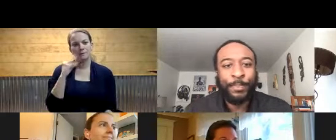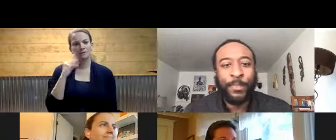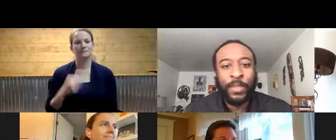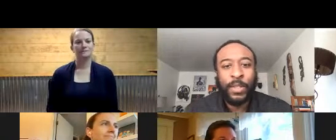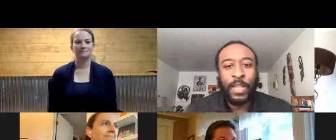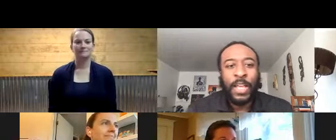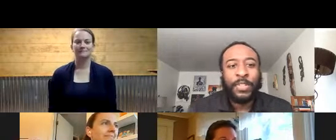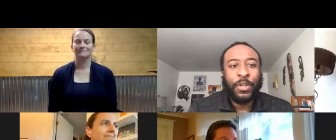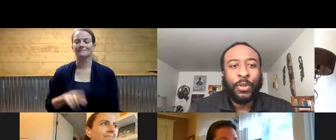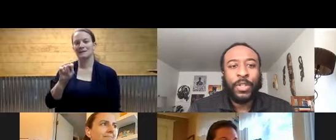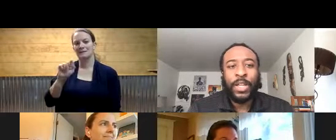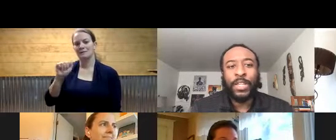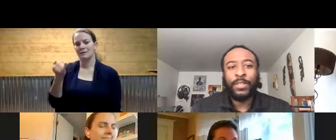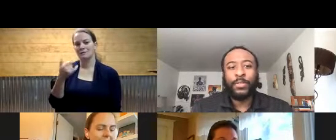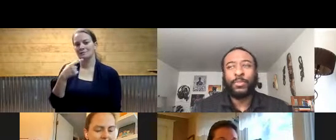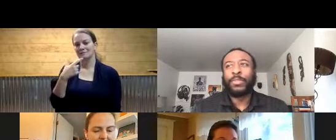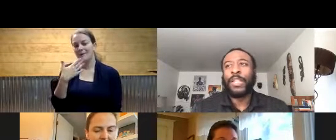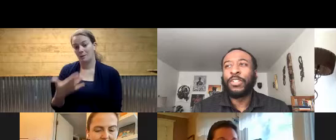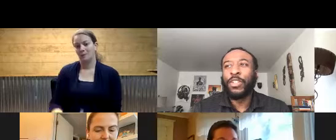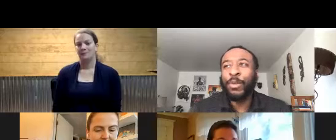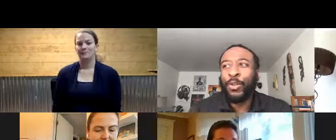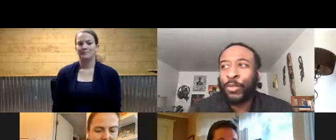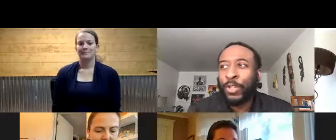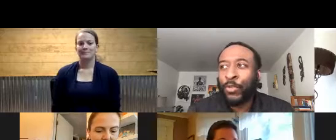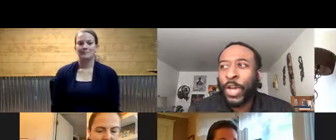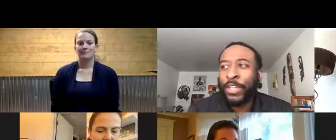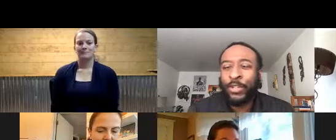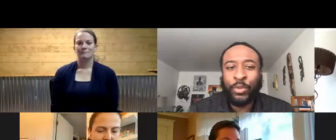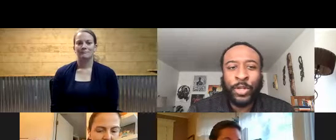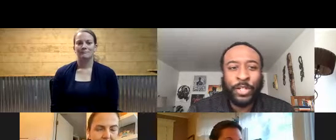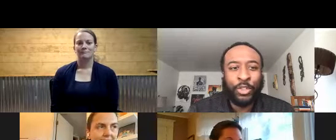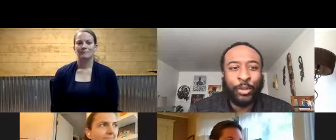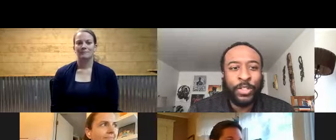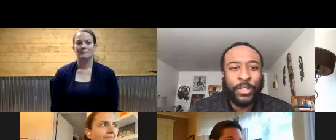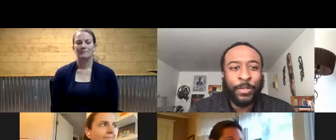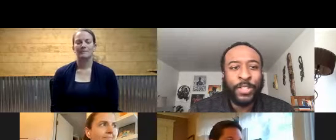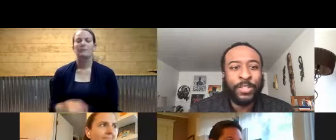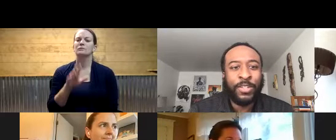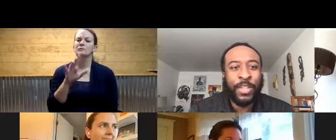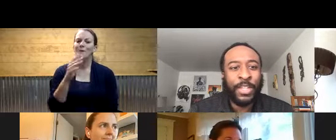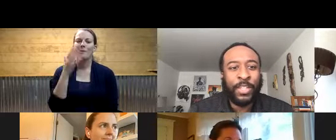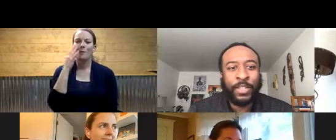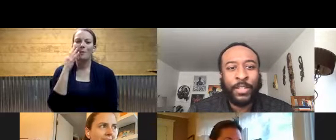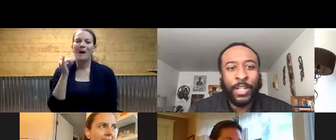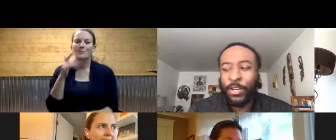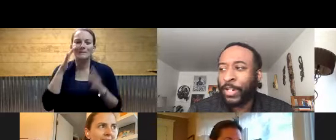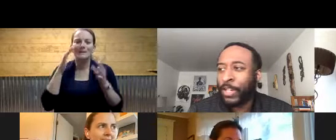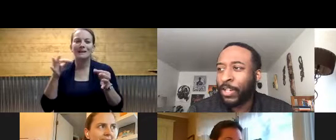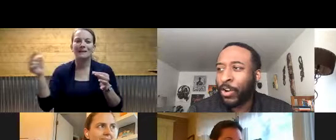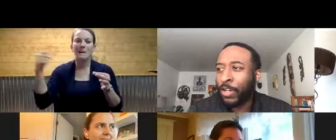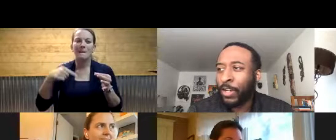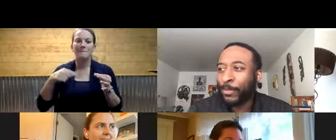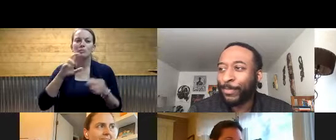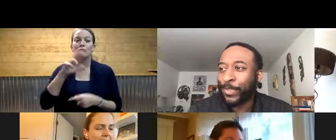Thank you. So, tell us a little bit of why you chose to come and study here